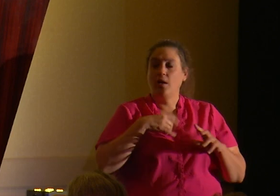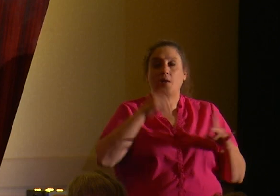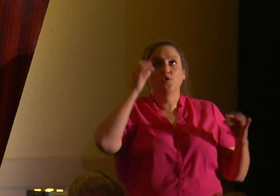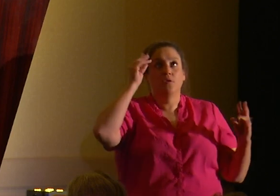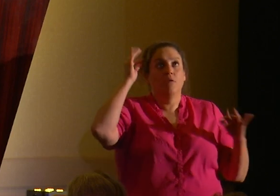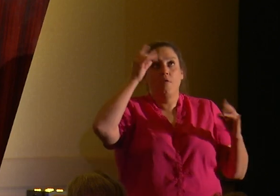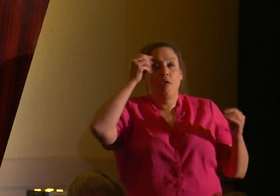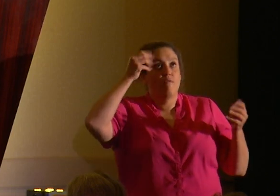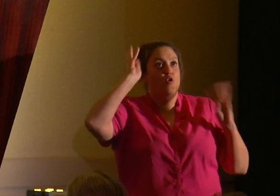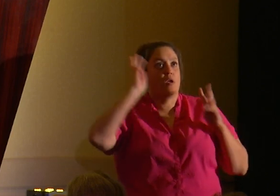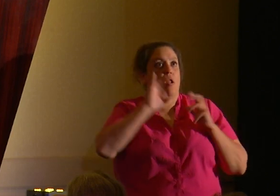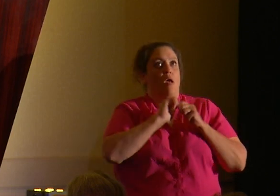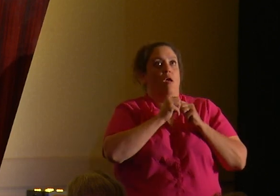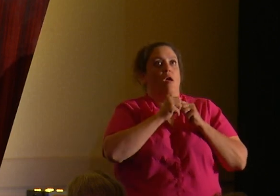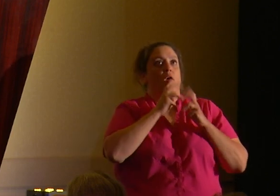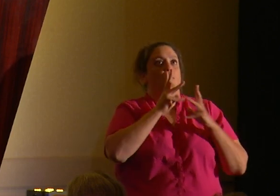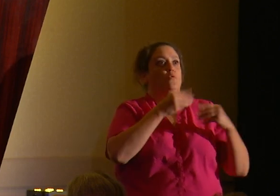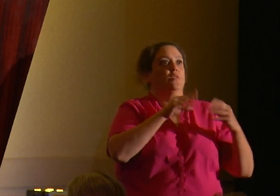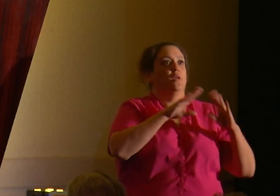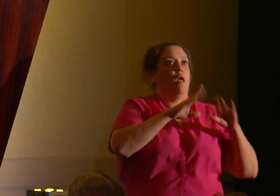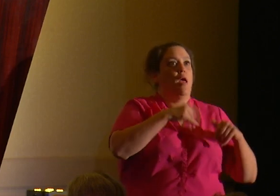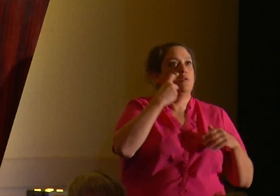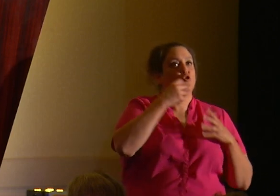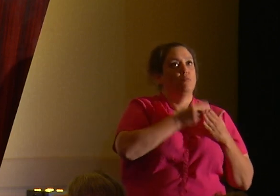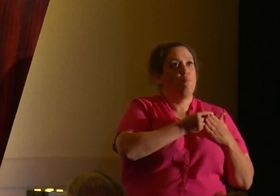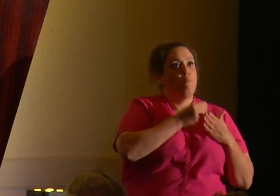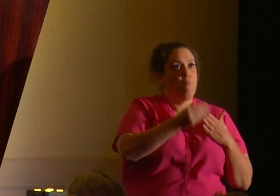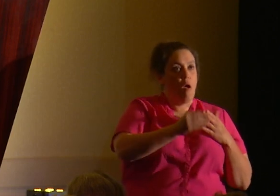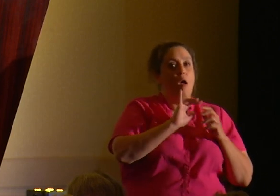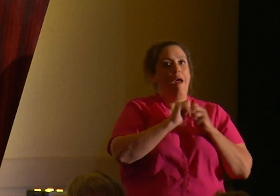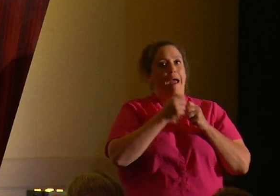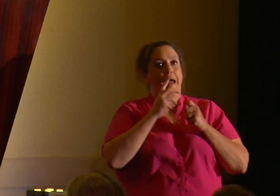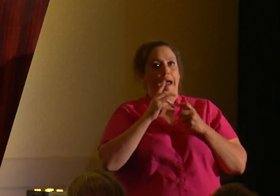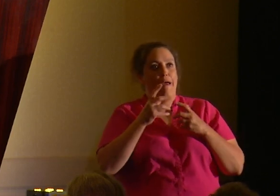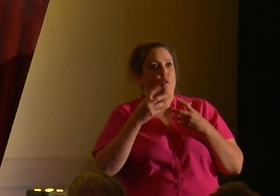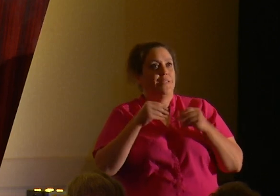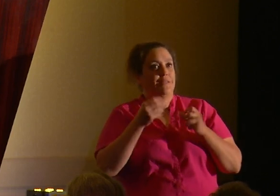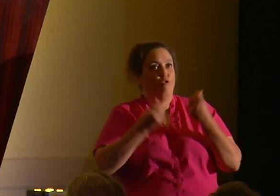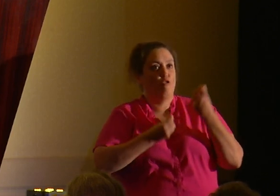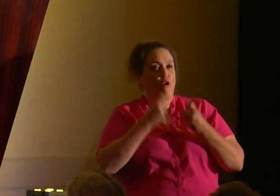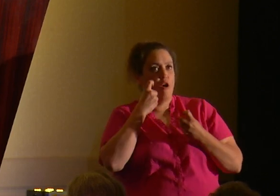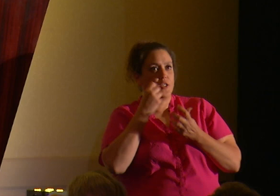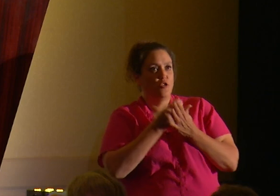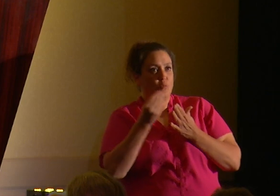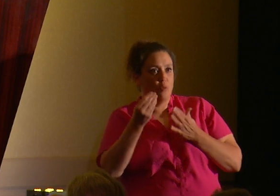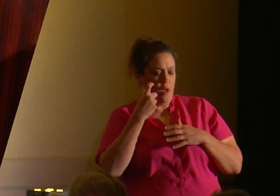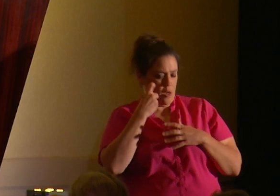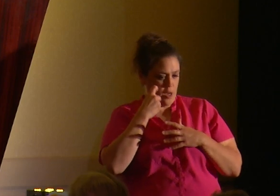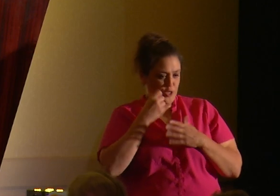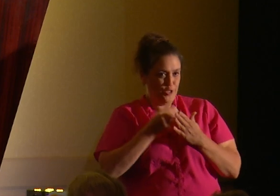man, how do you sell a house? You just bought it. How do you get rid of cars you just bought? I just bought a